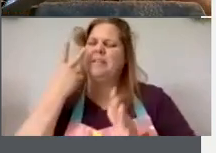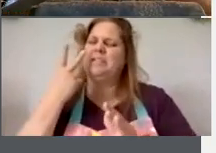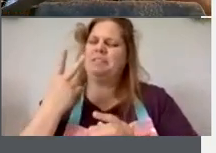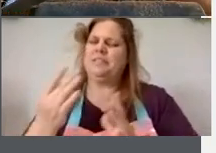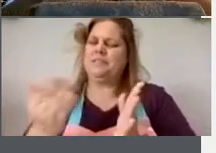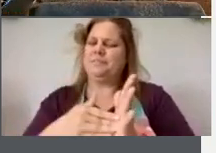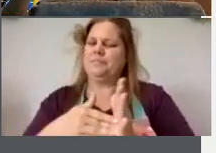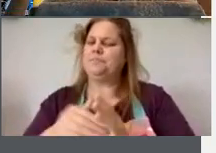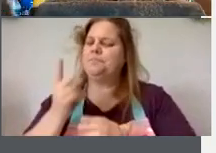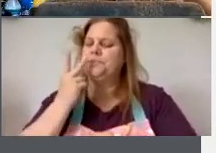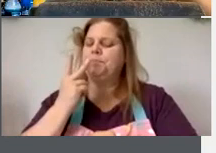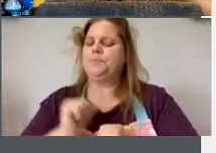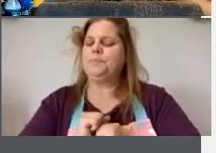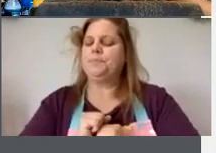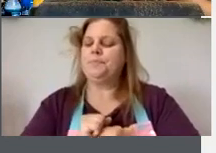see.